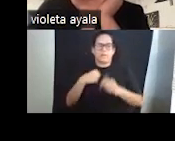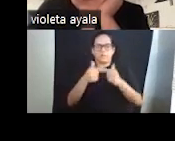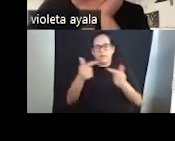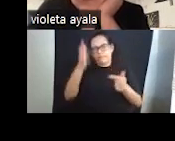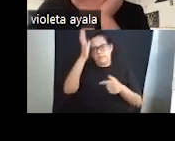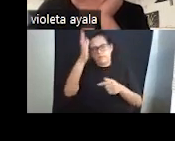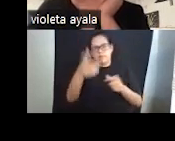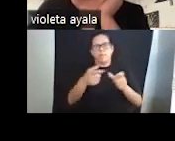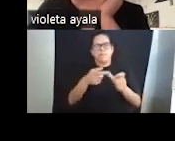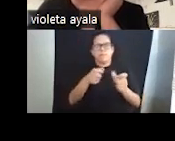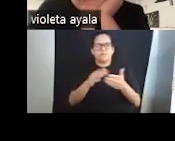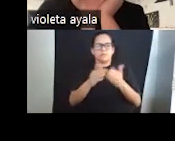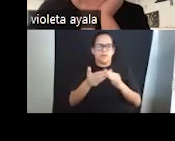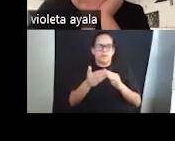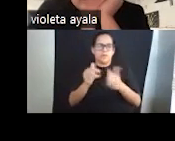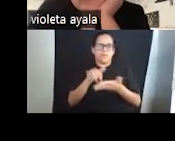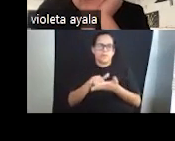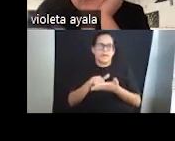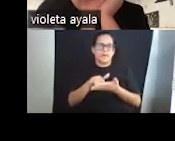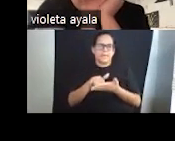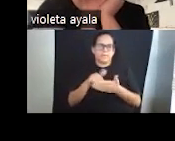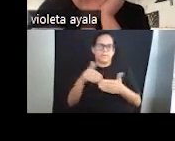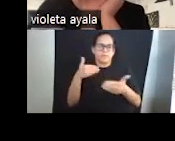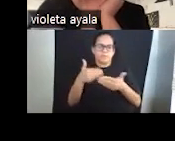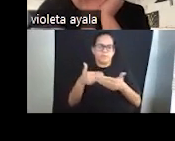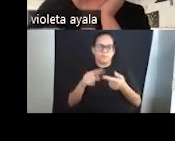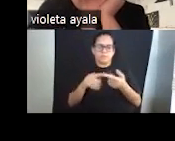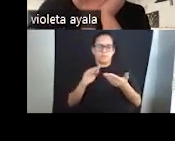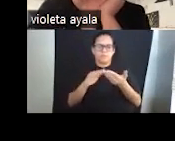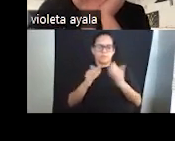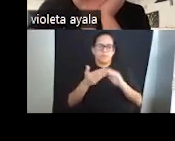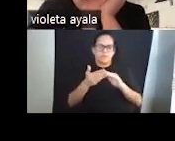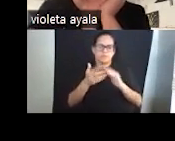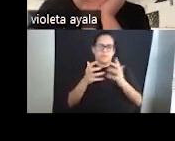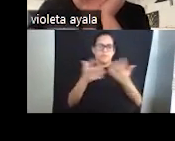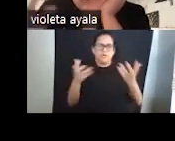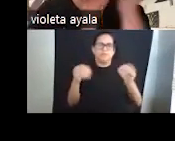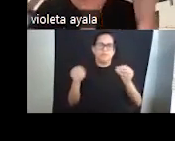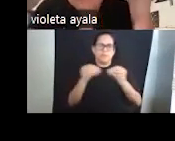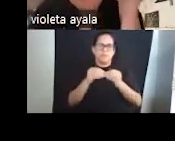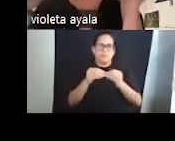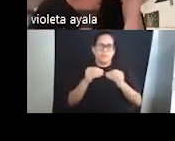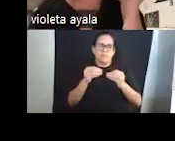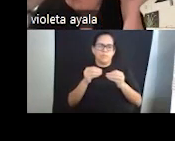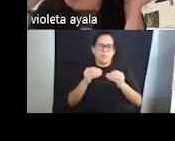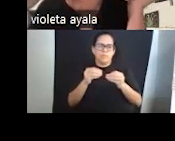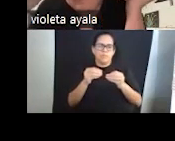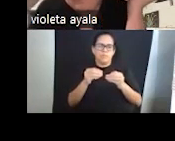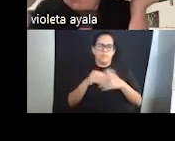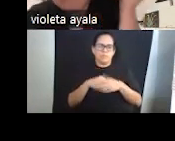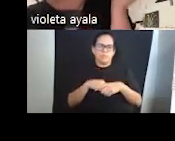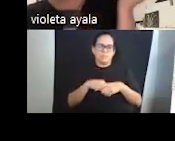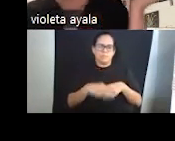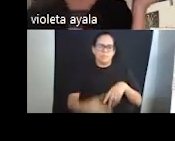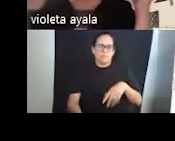this town that is closer to the city, so it's a lot more kind of it's